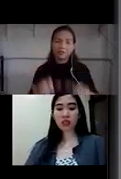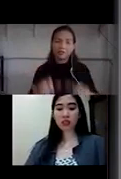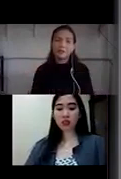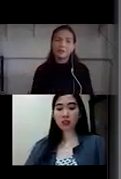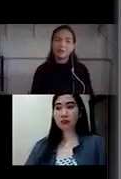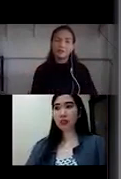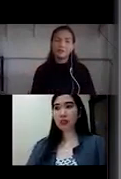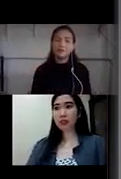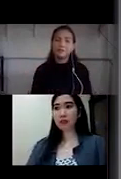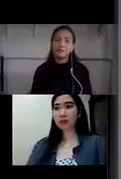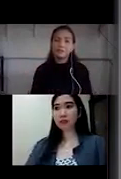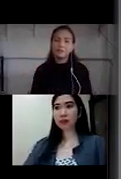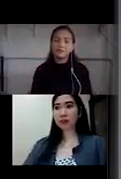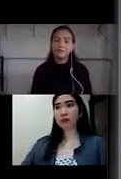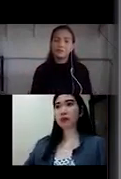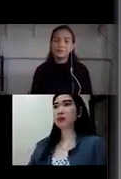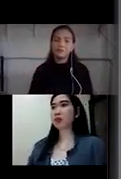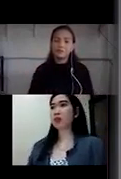Thank you.